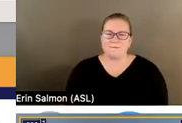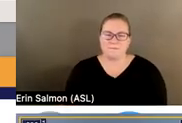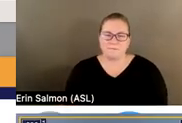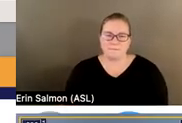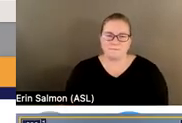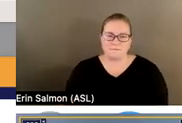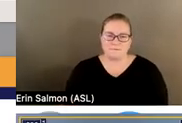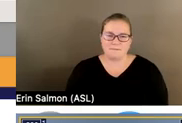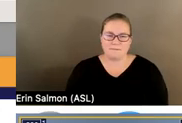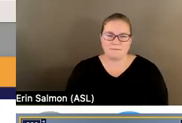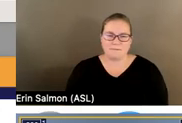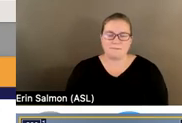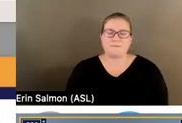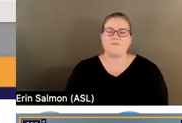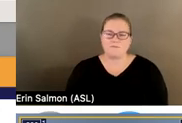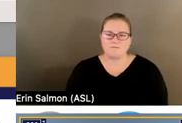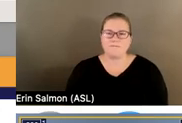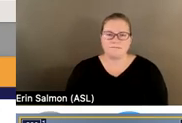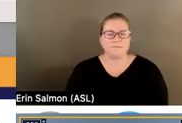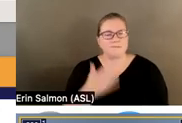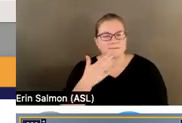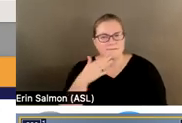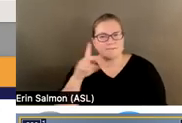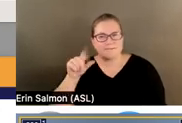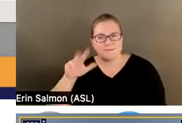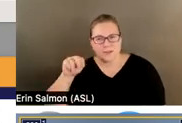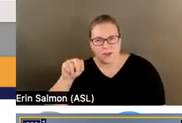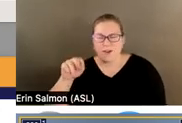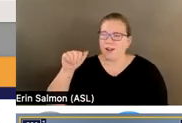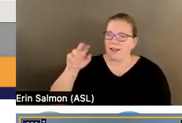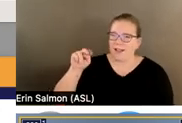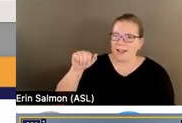Thank you. Thank you, Donna and Anna, for that robust update.